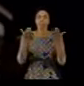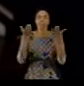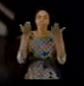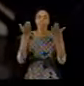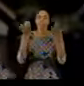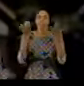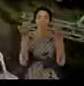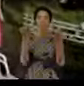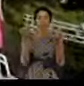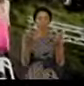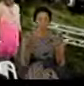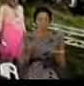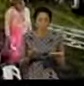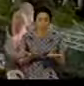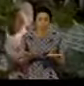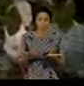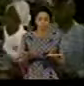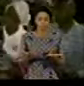magnified.